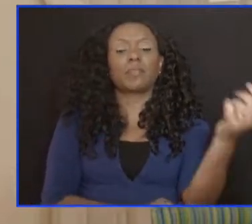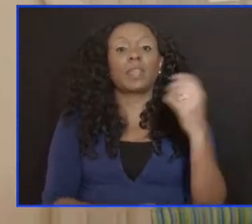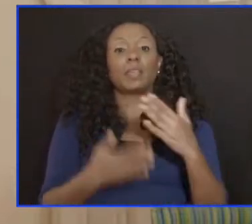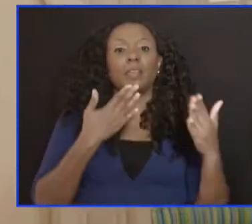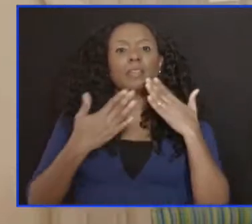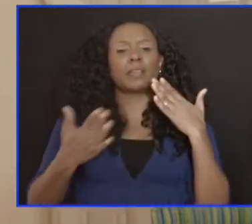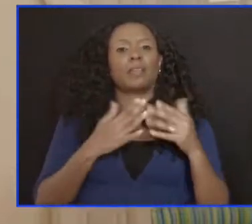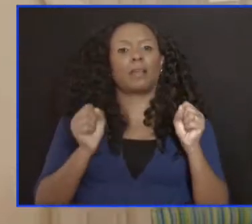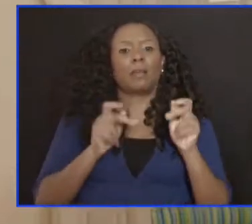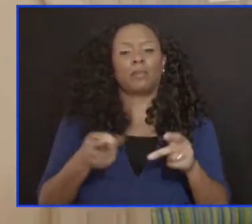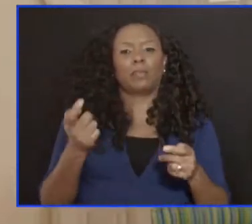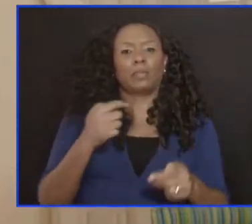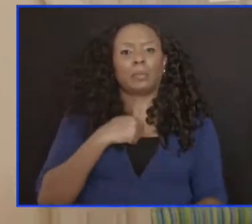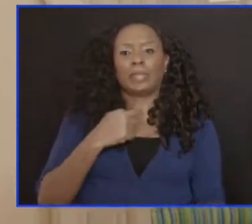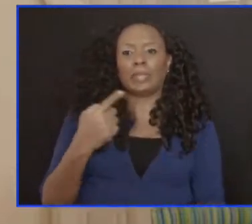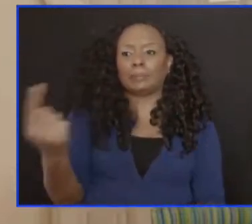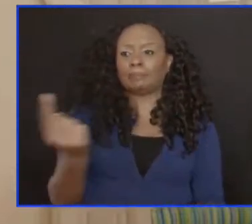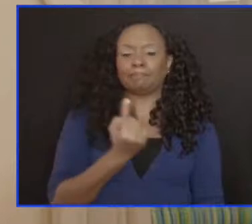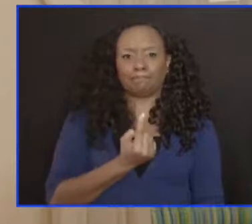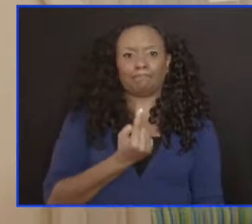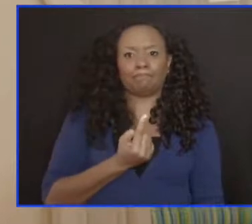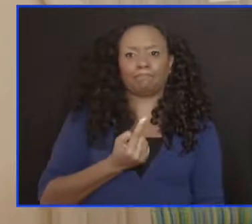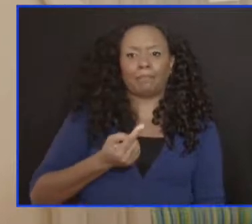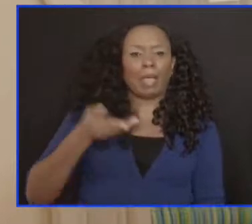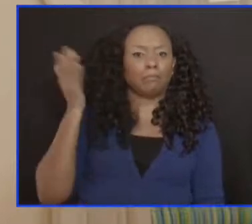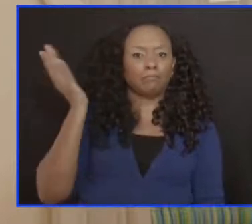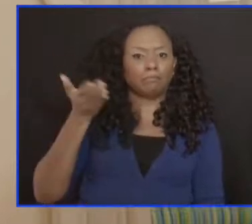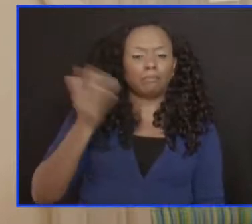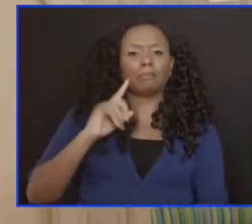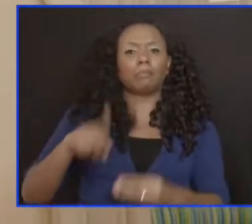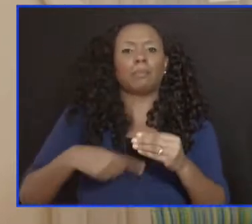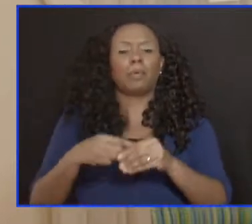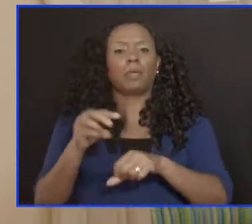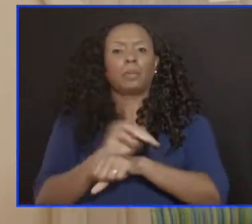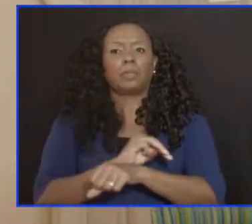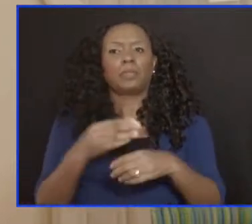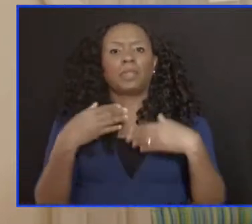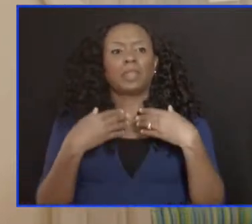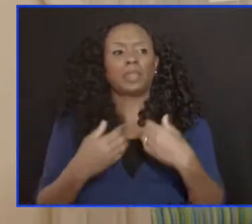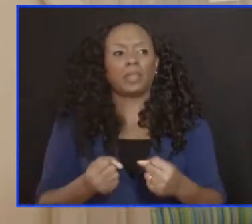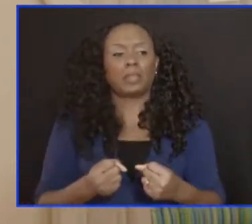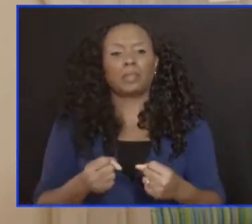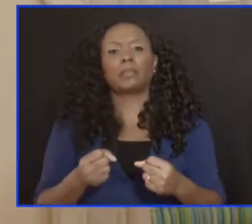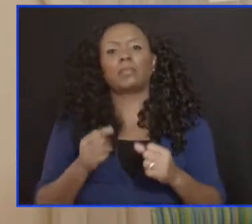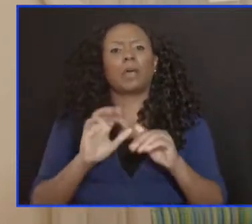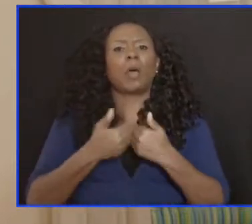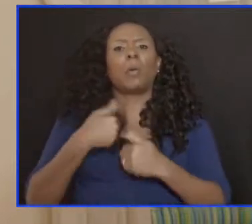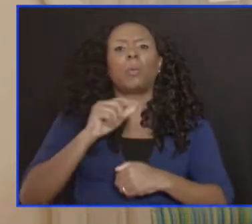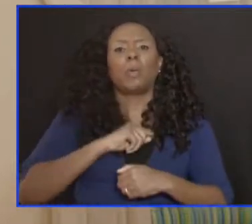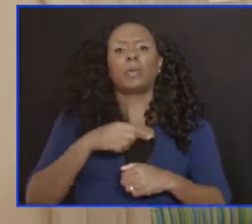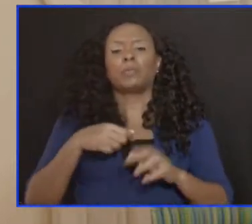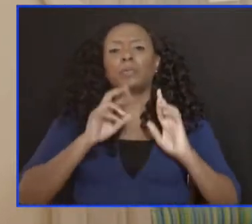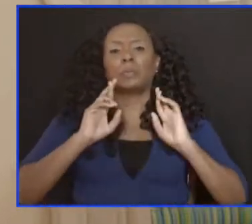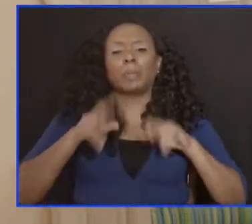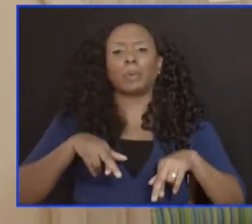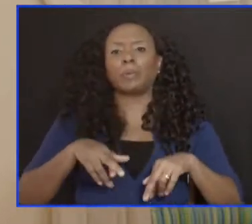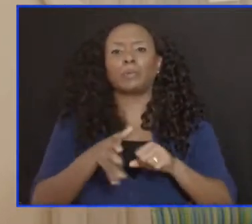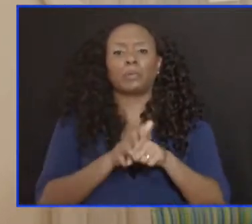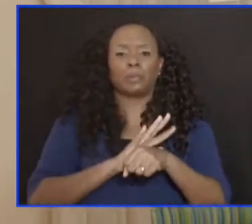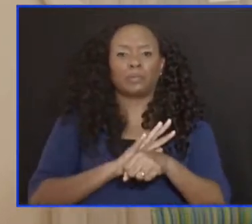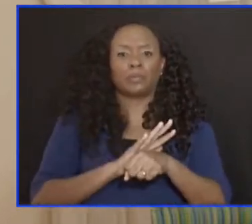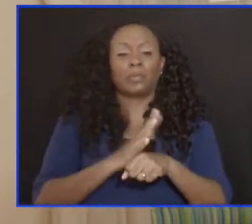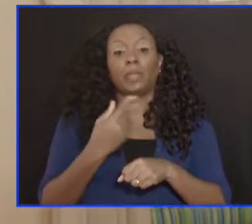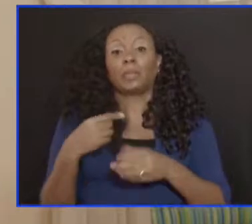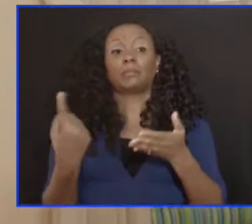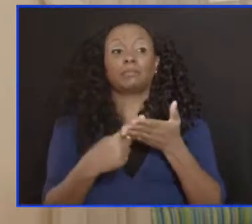being here to give an update on what the Ministry of Health and Wellness is doing with regards to our national response to COVID-19, and specifically